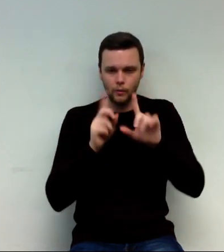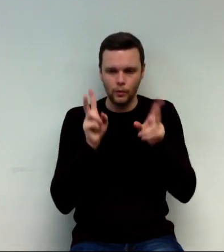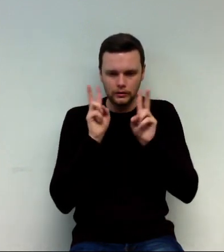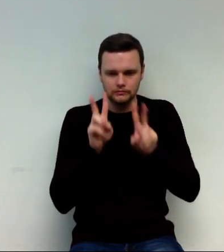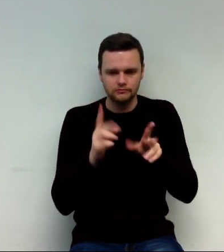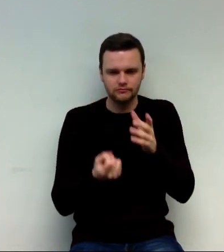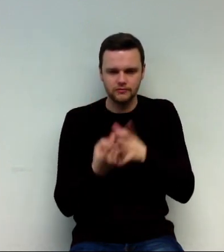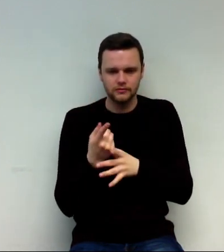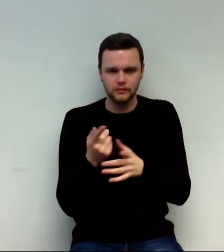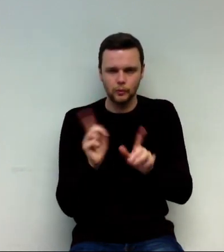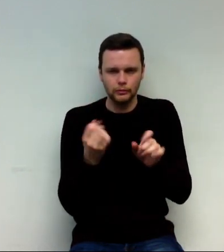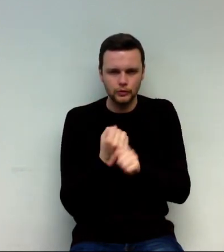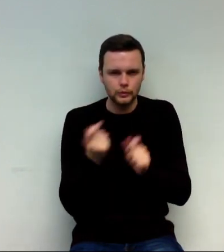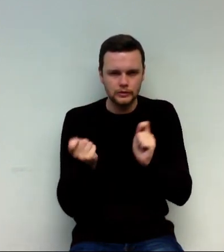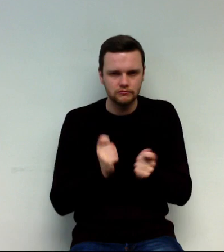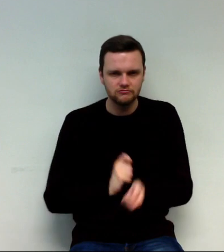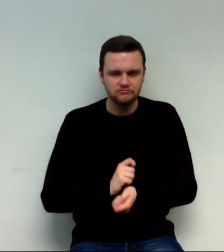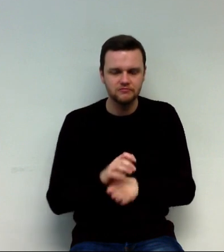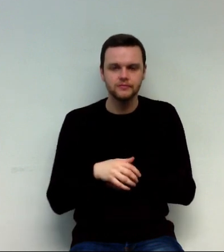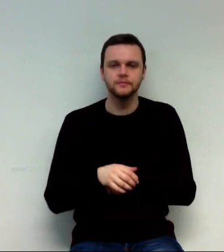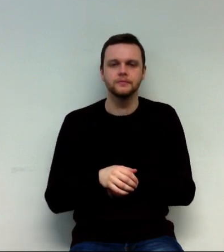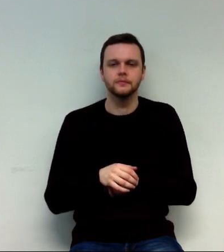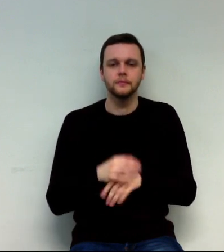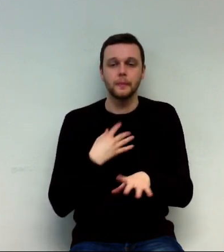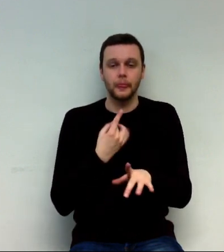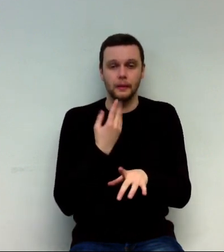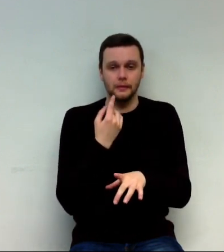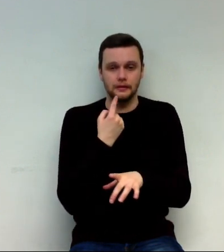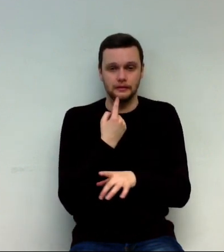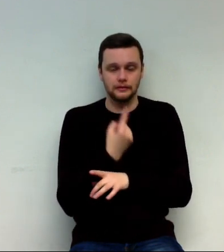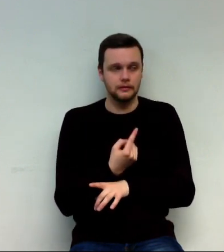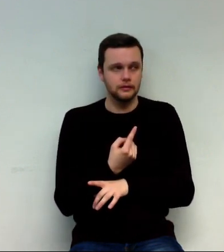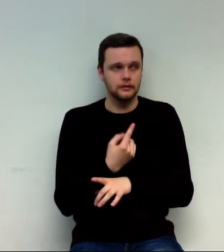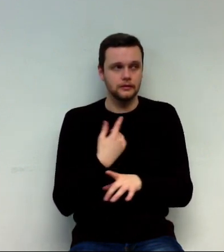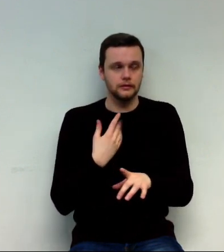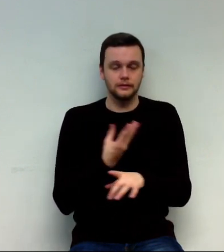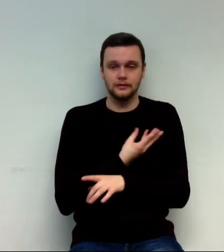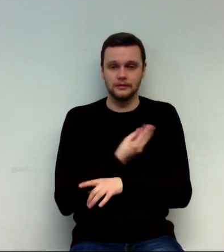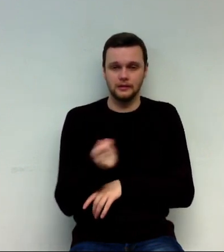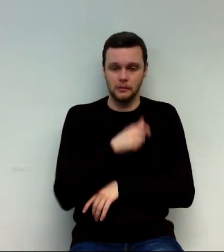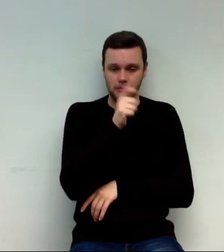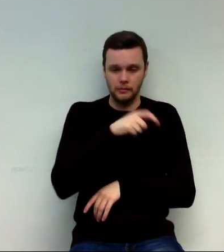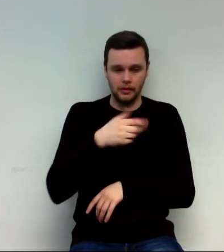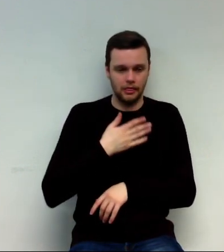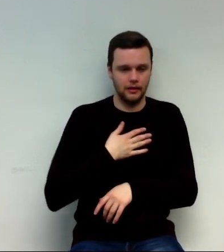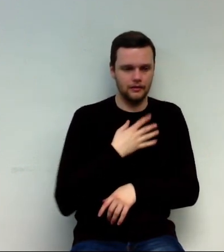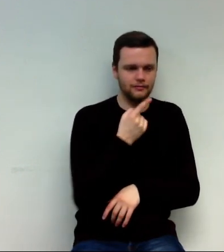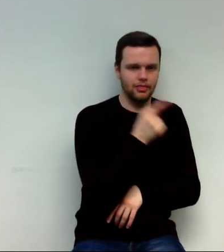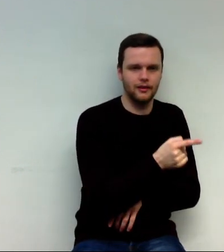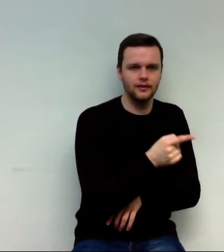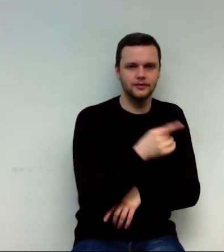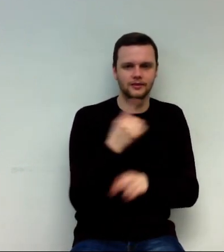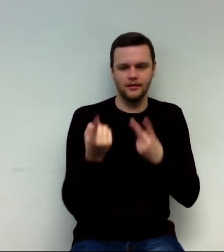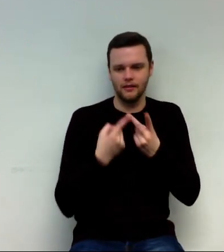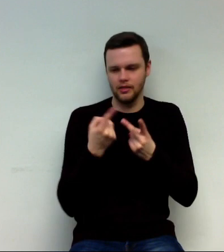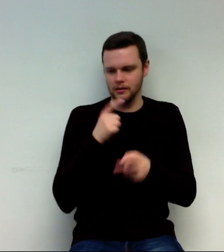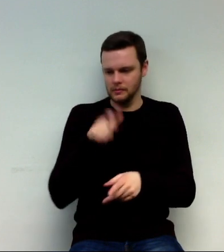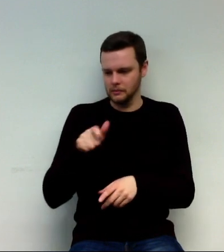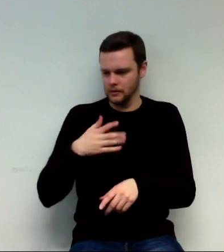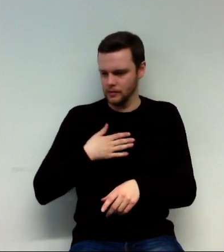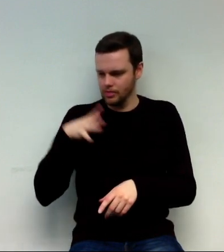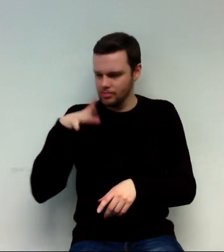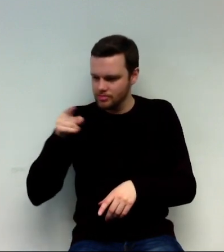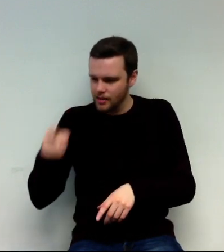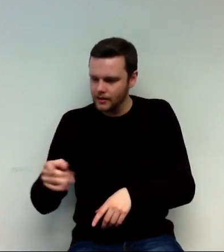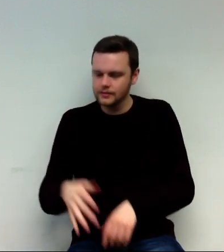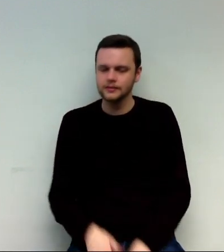how you're doing it, because, as we've said already, some people like one thing, other people like another thing. And